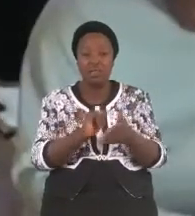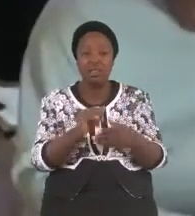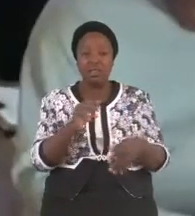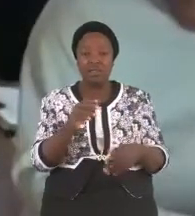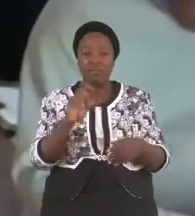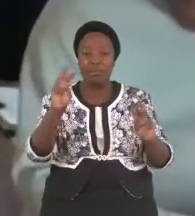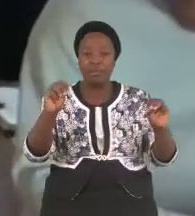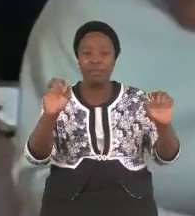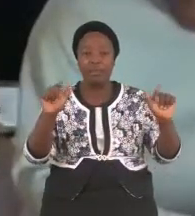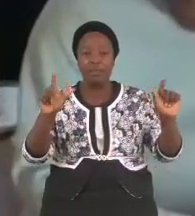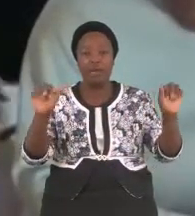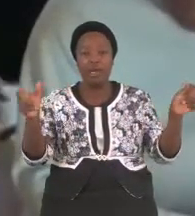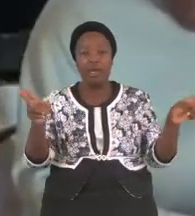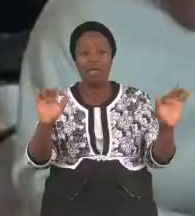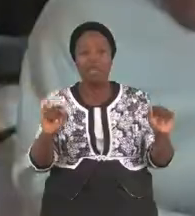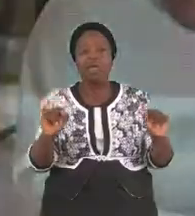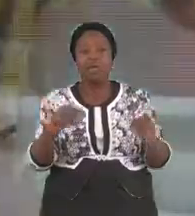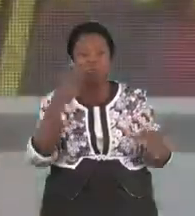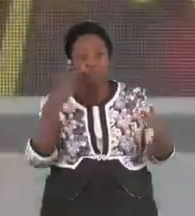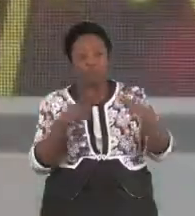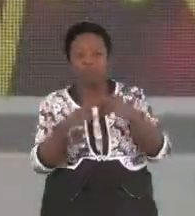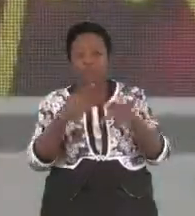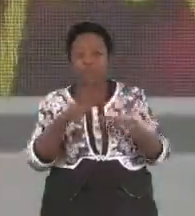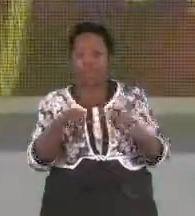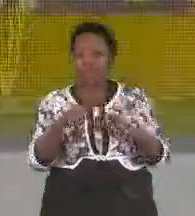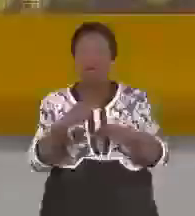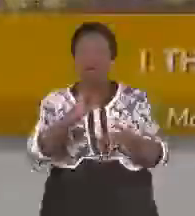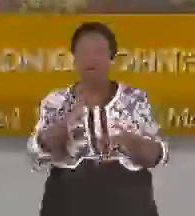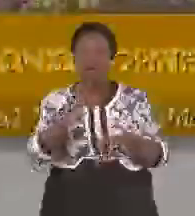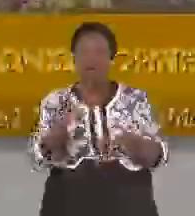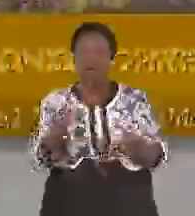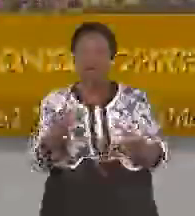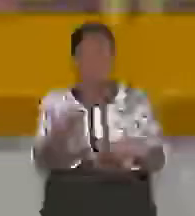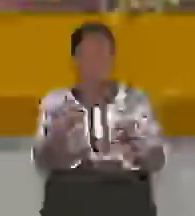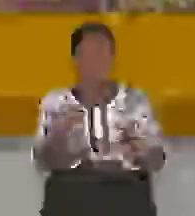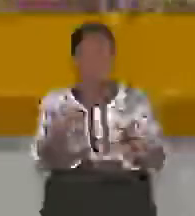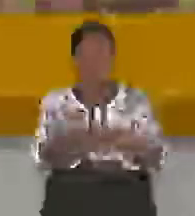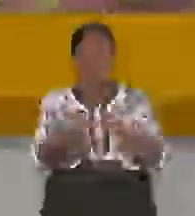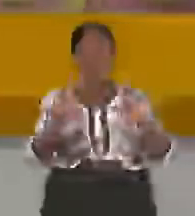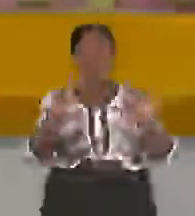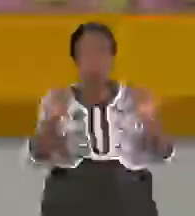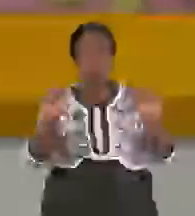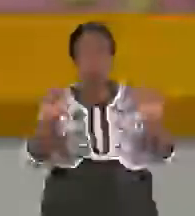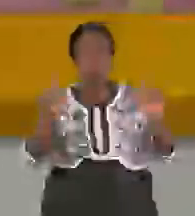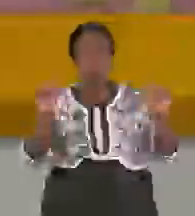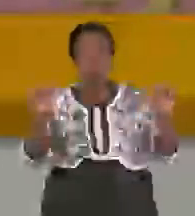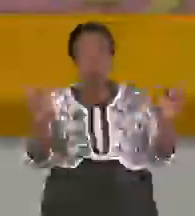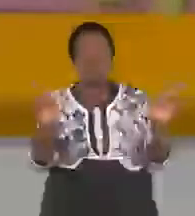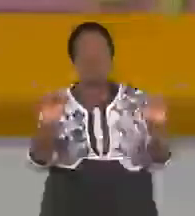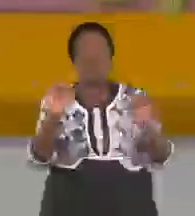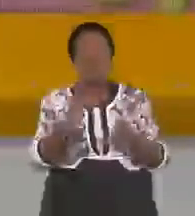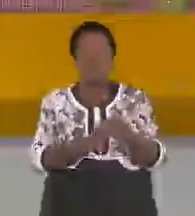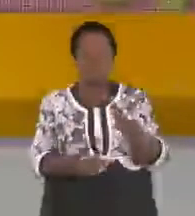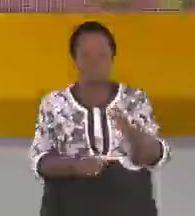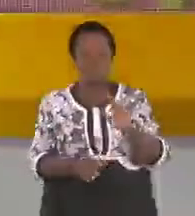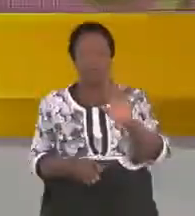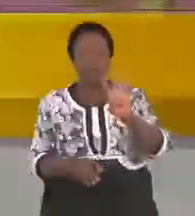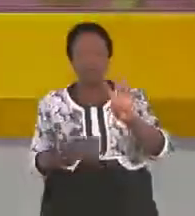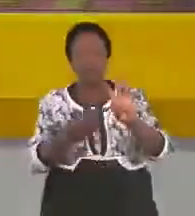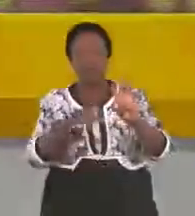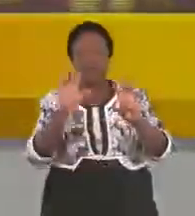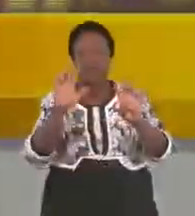Let's just look at Malachi chapter 4, and I'm looking at verse 5. It says, behold, I